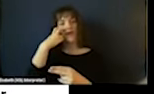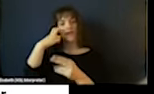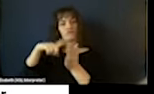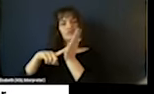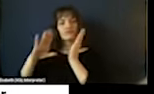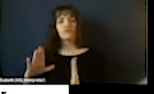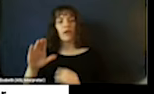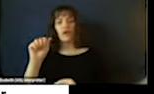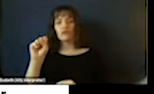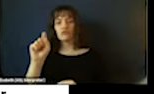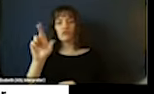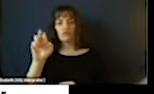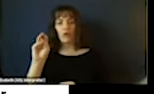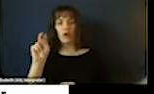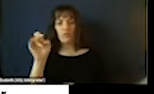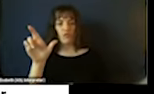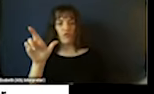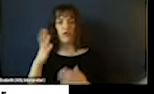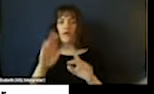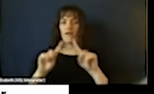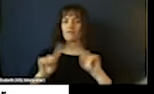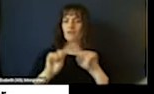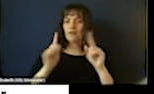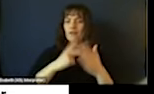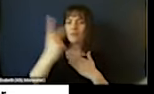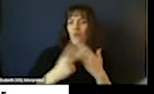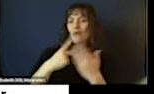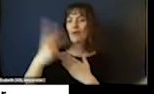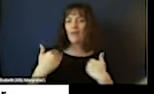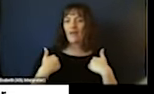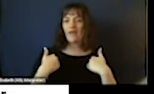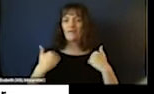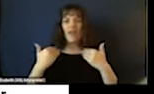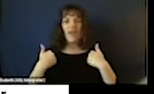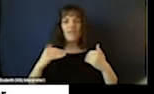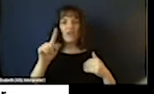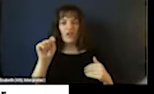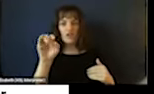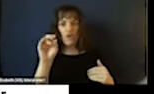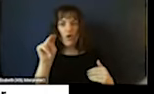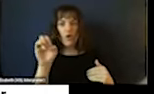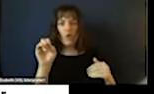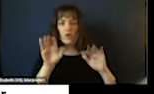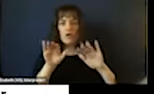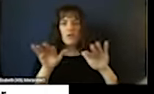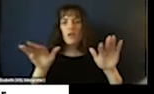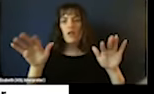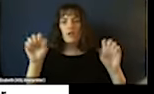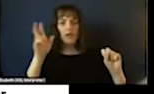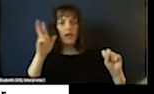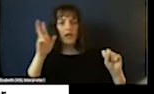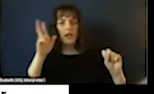tones. And so not only have these programs allowed her to conduct really amazing research, but they also have been used by